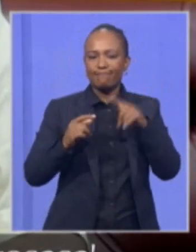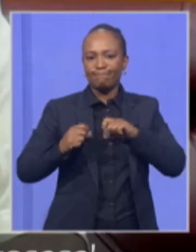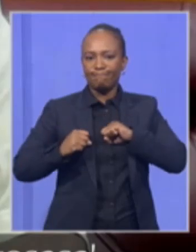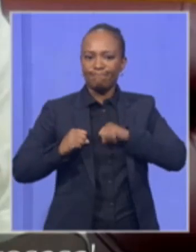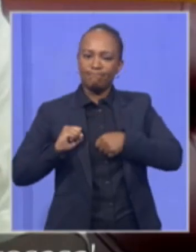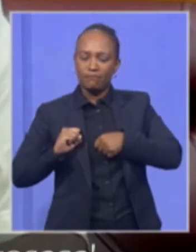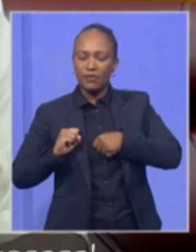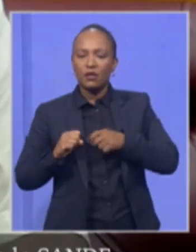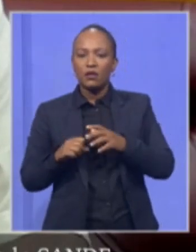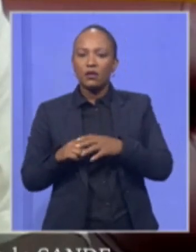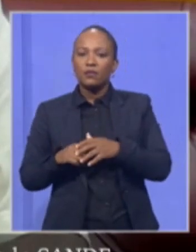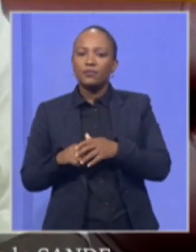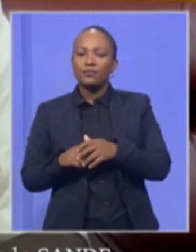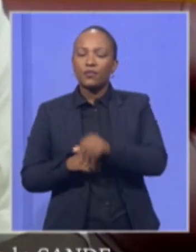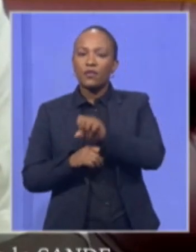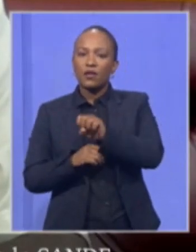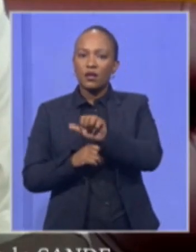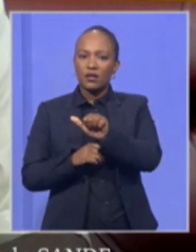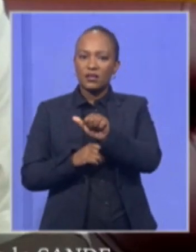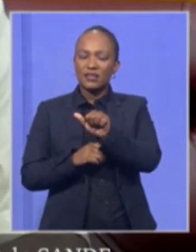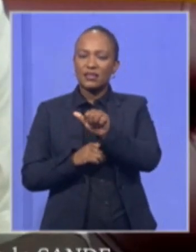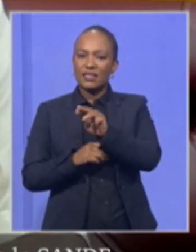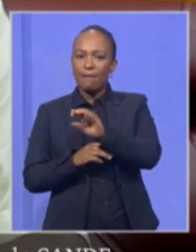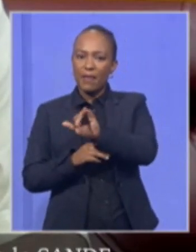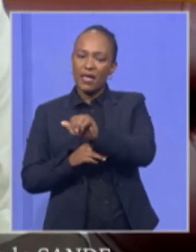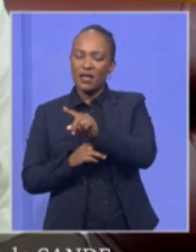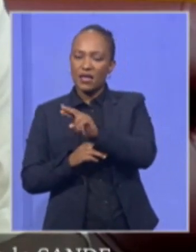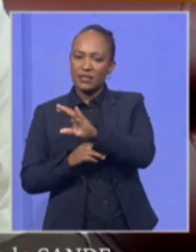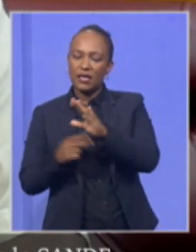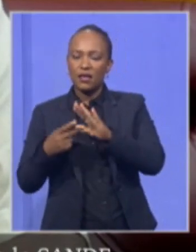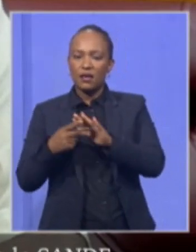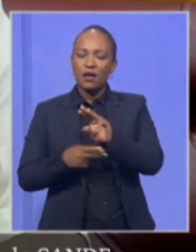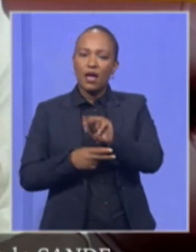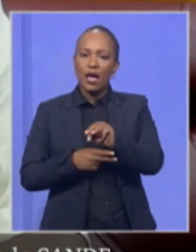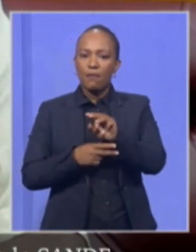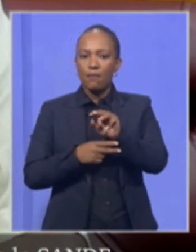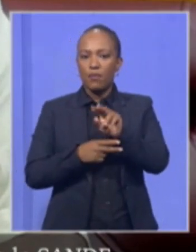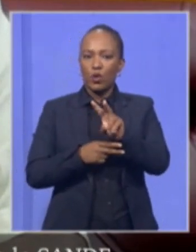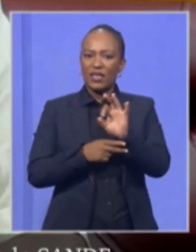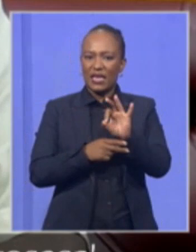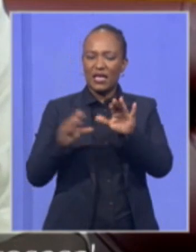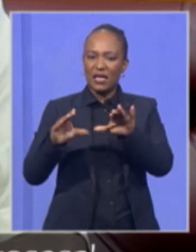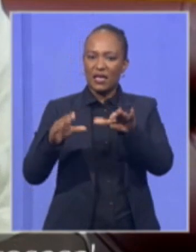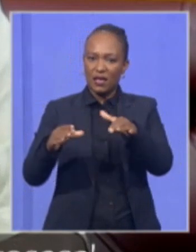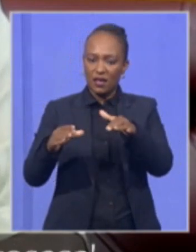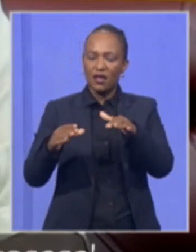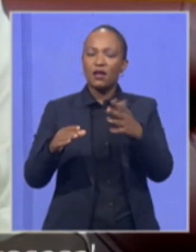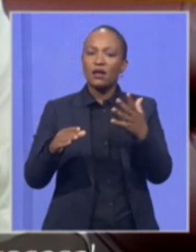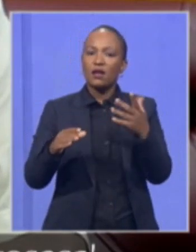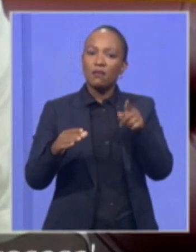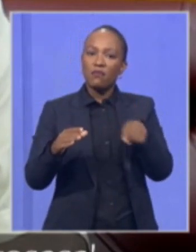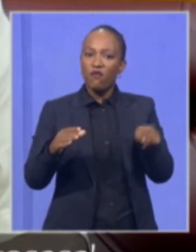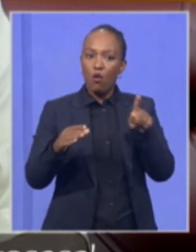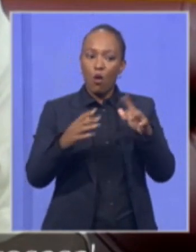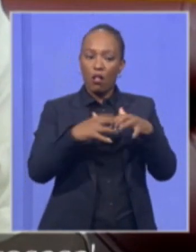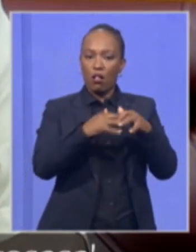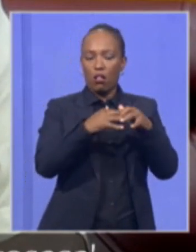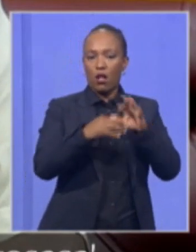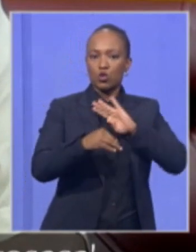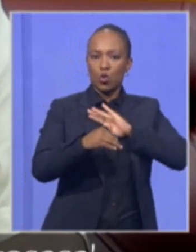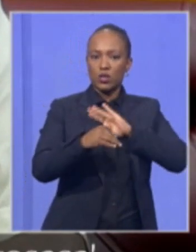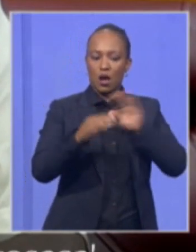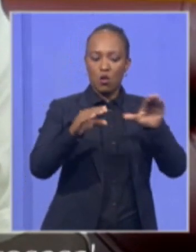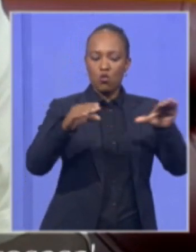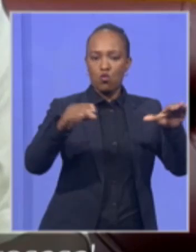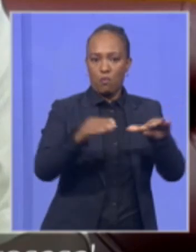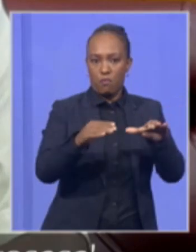between Summit DRC as well as the M23. The truce that was established between the commanders on the ground is